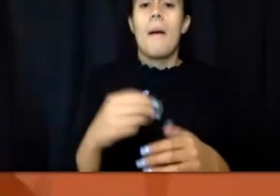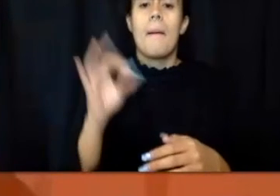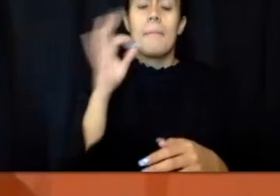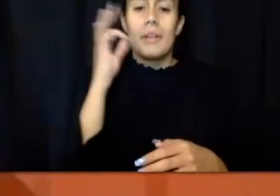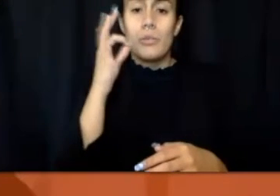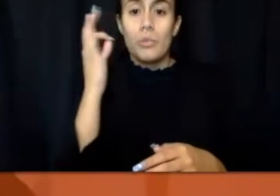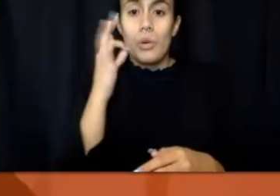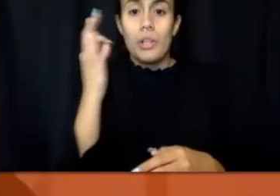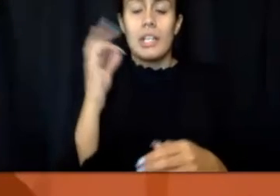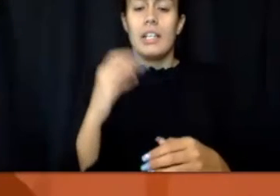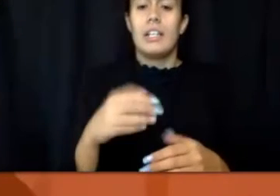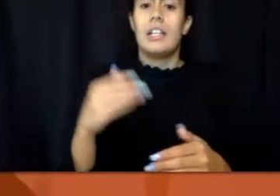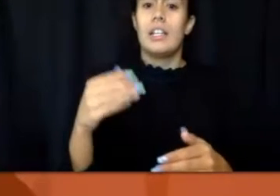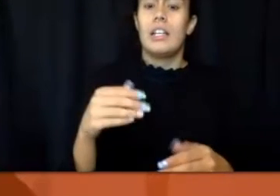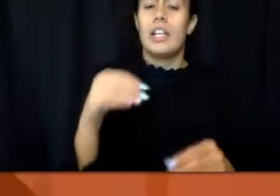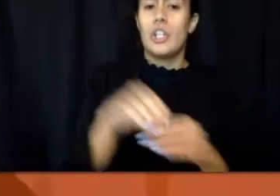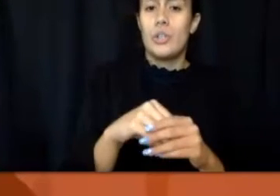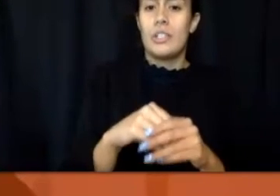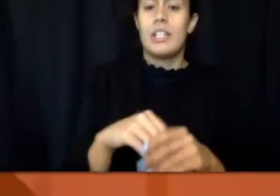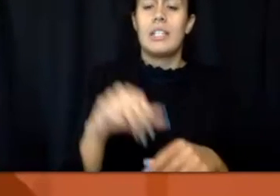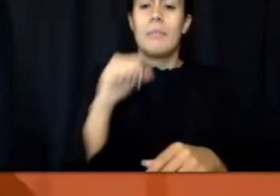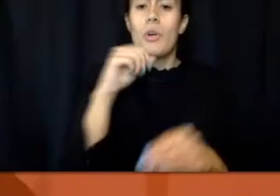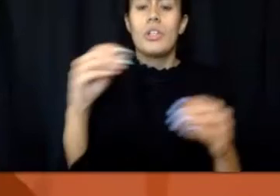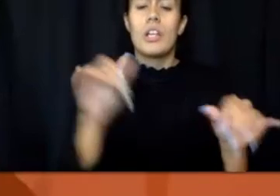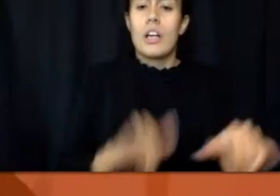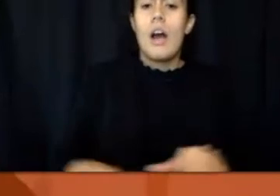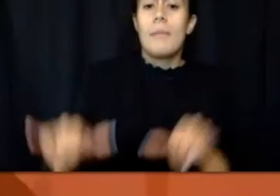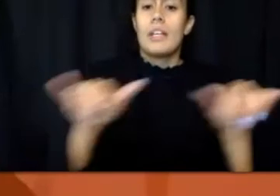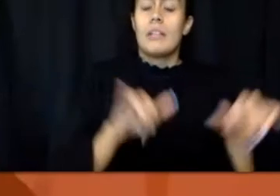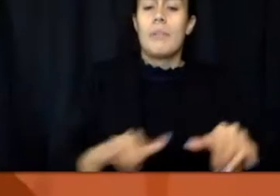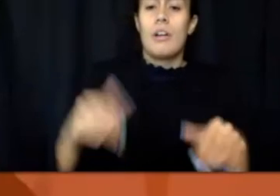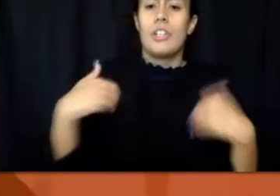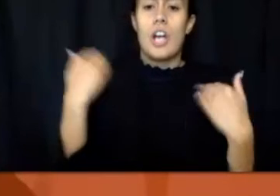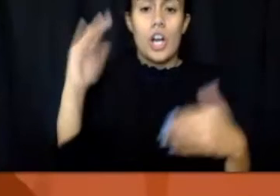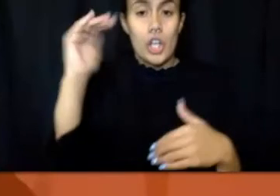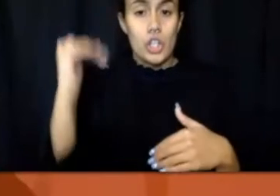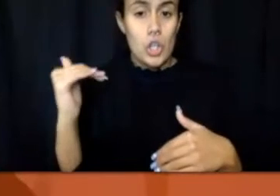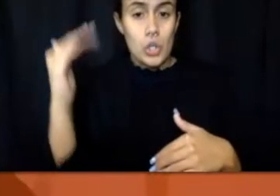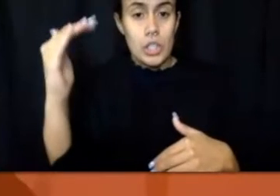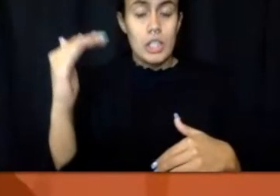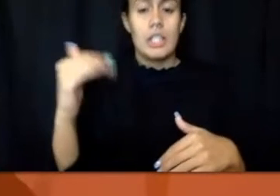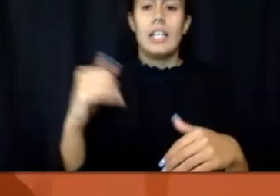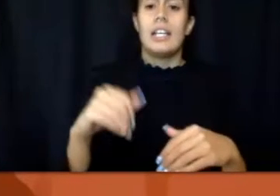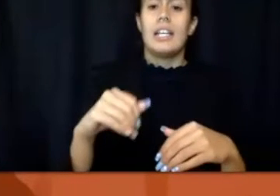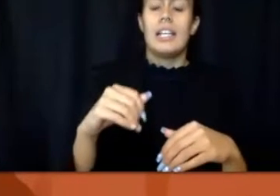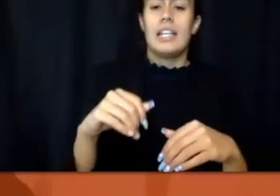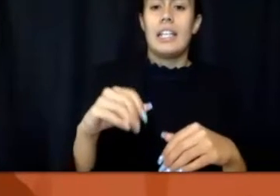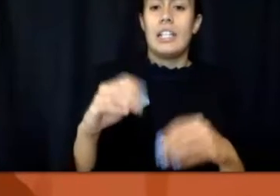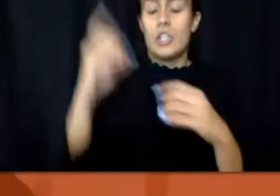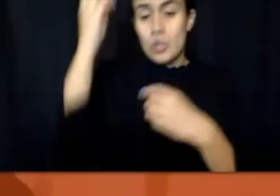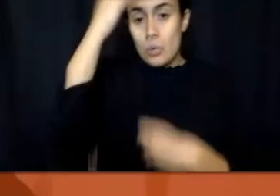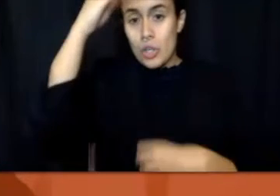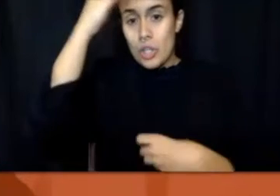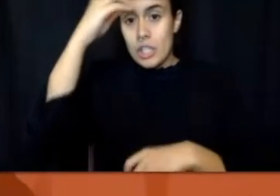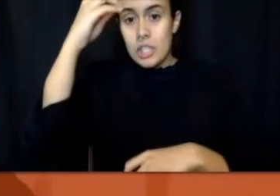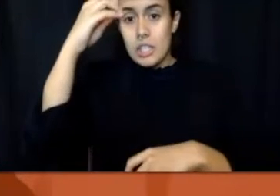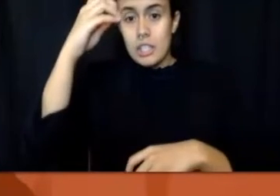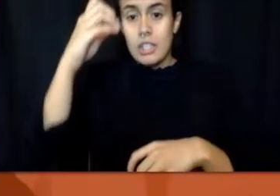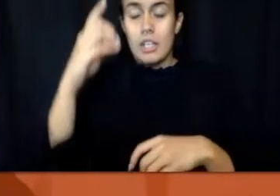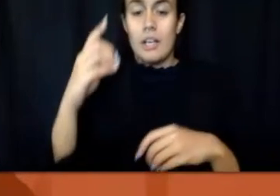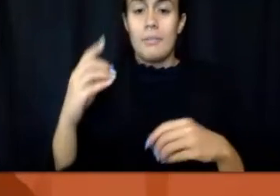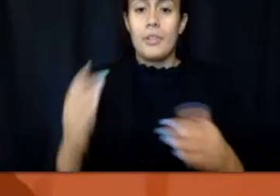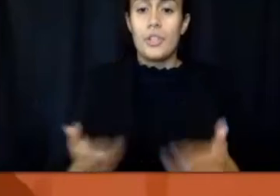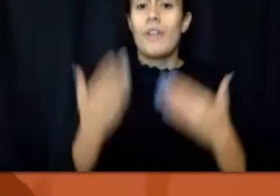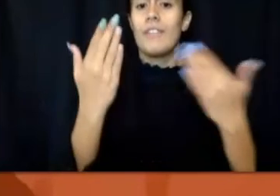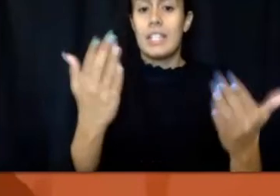Marijuana-induced psychosis is also more common among young adults, though it's worth noting that psychotic disorders usually surface in this age